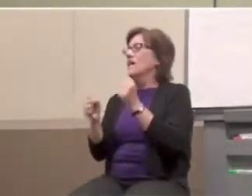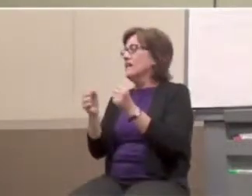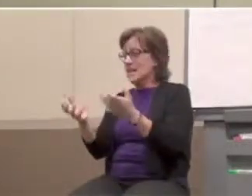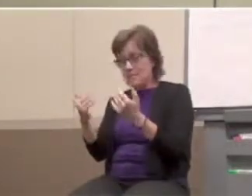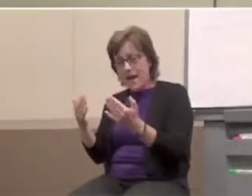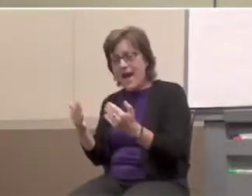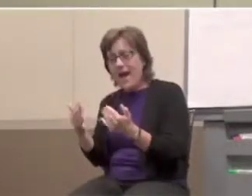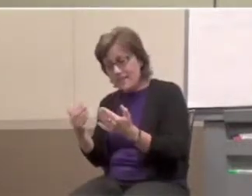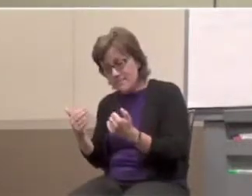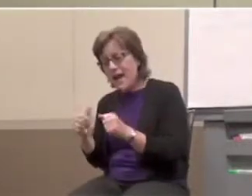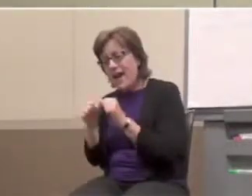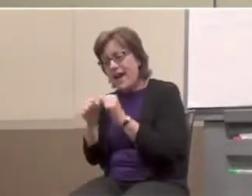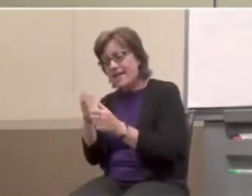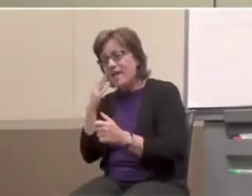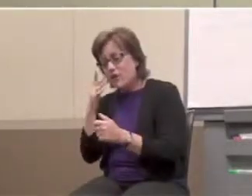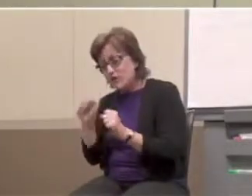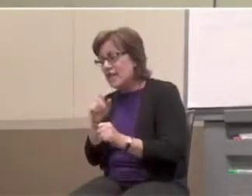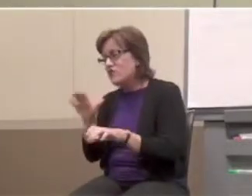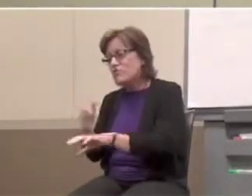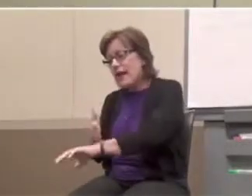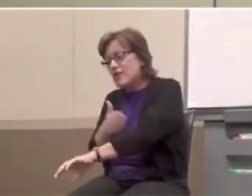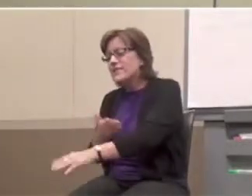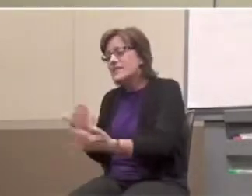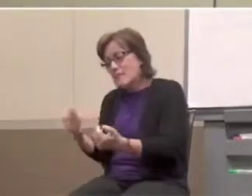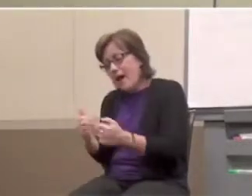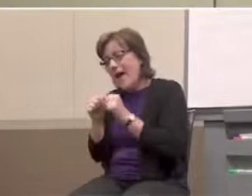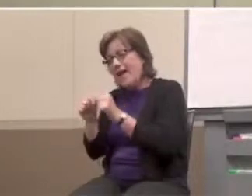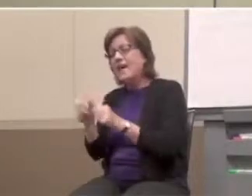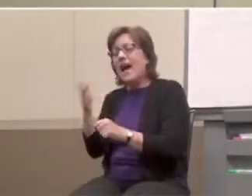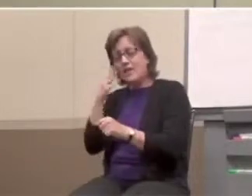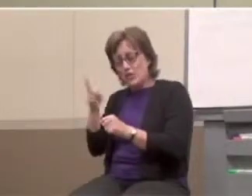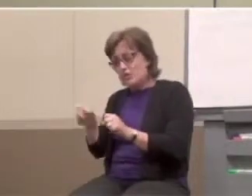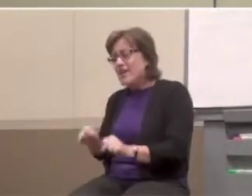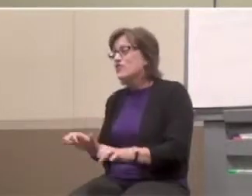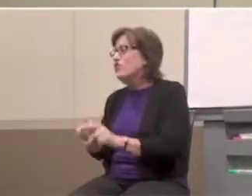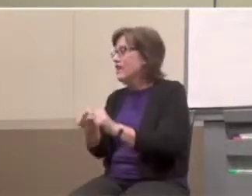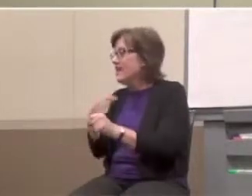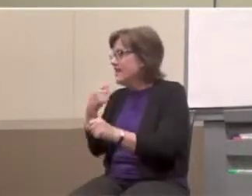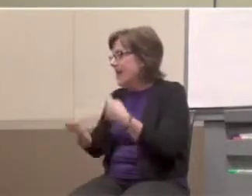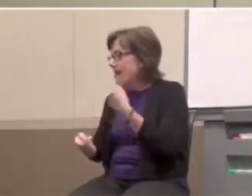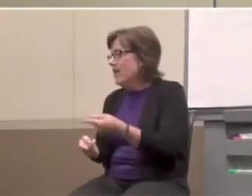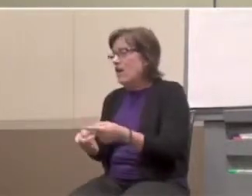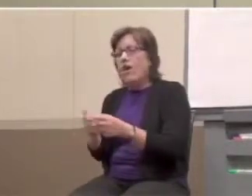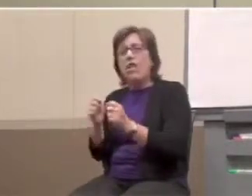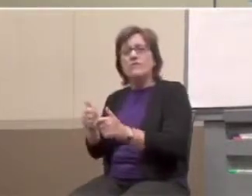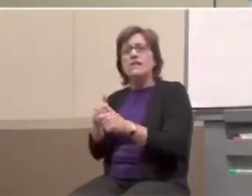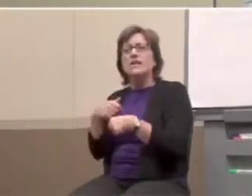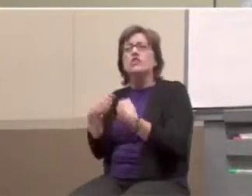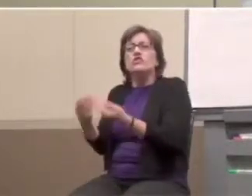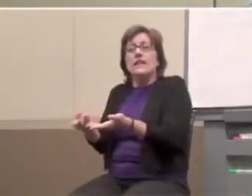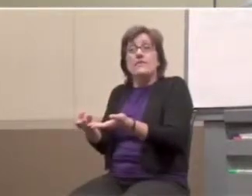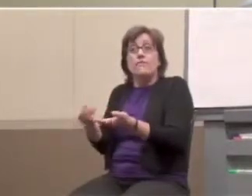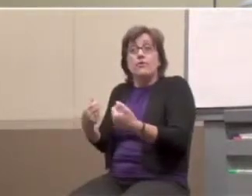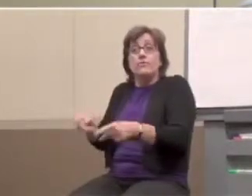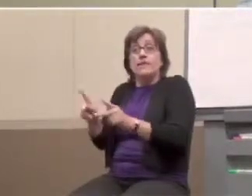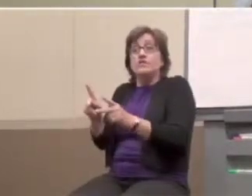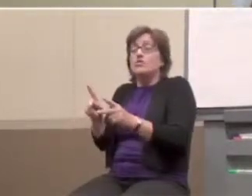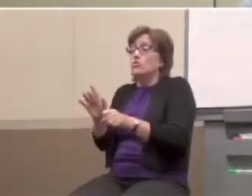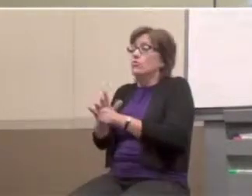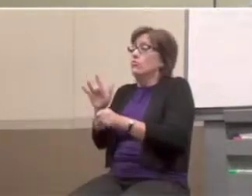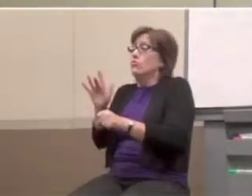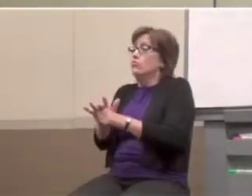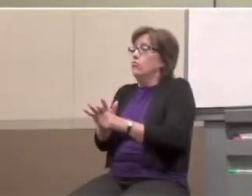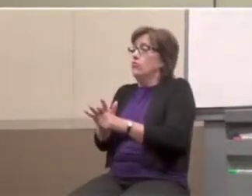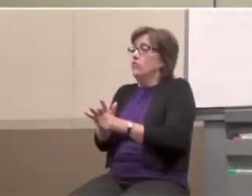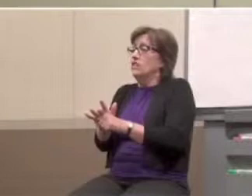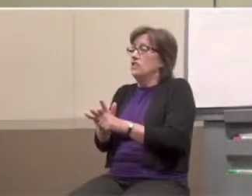you. Come on, you have it in you. And suddenly you're giving them permission to be able to have the tantrum, which they're